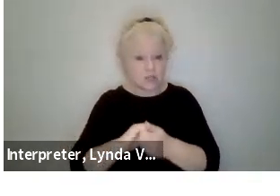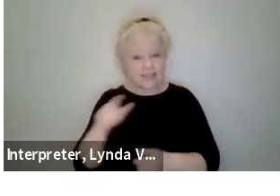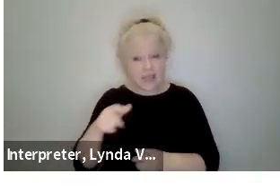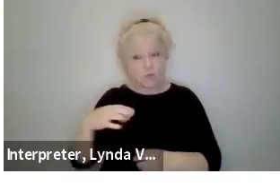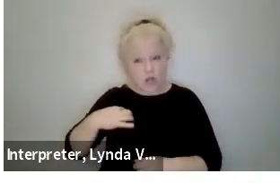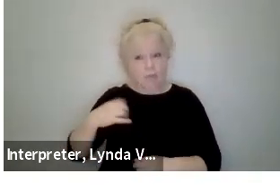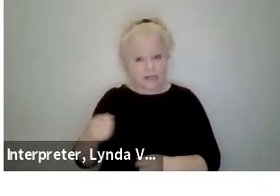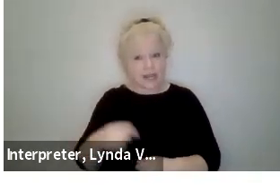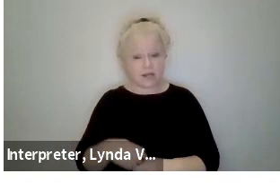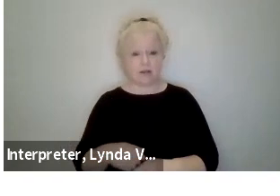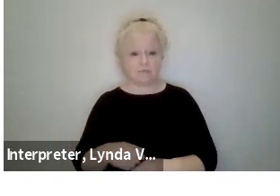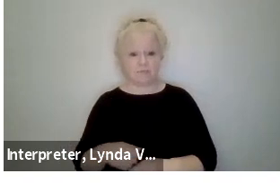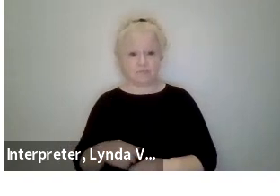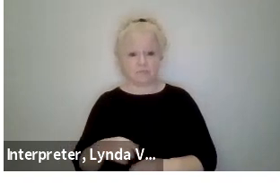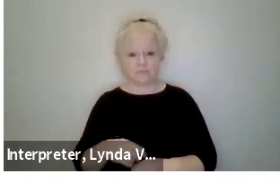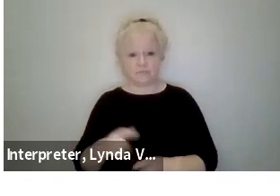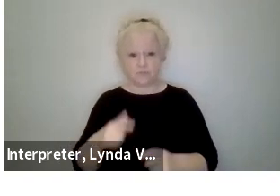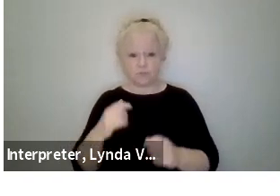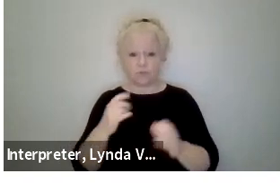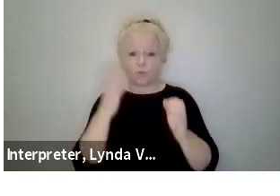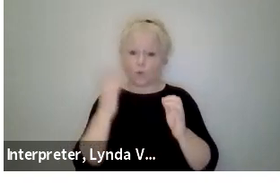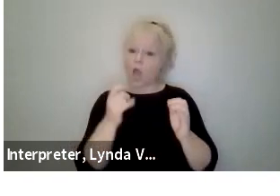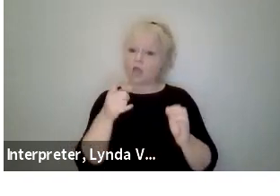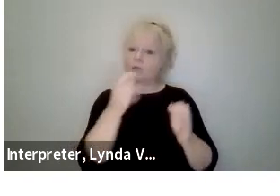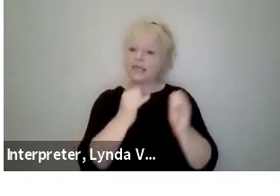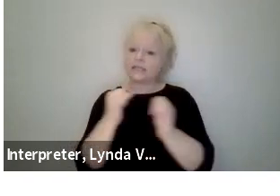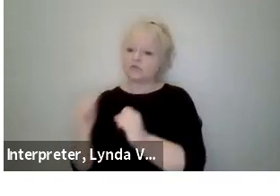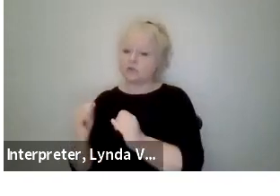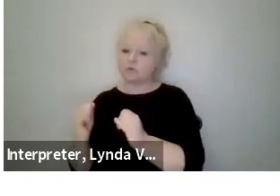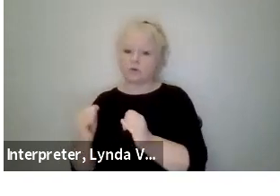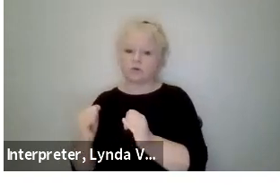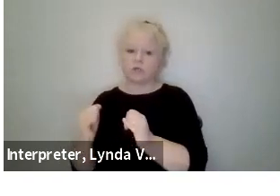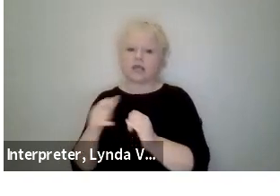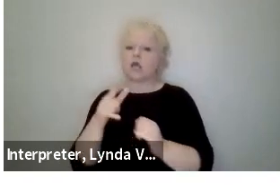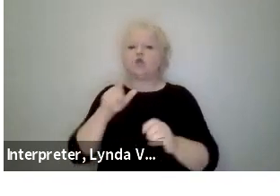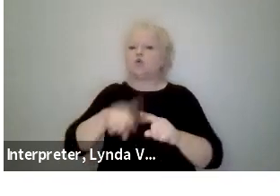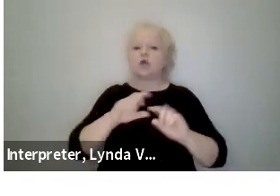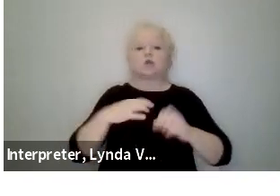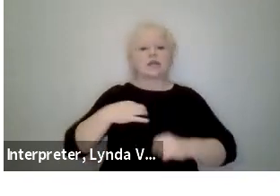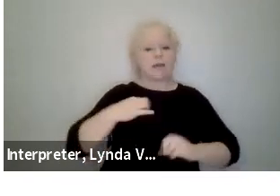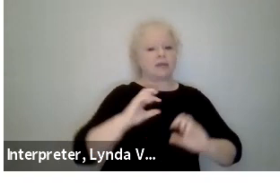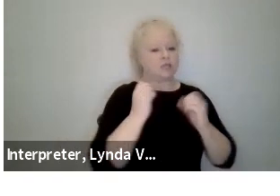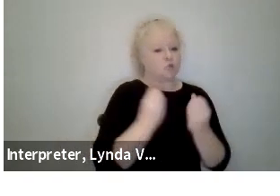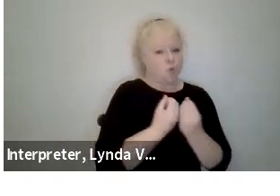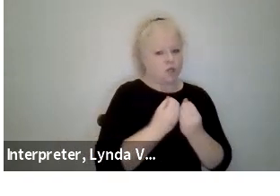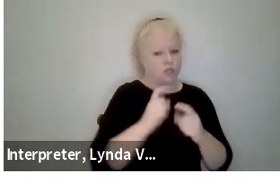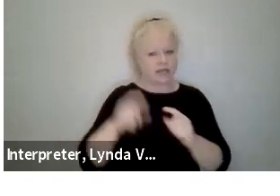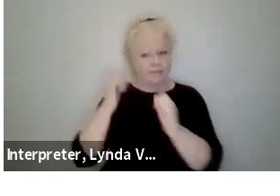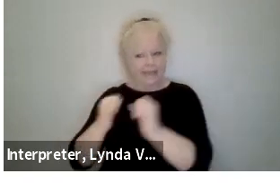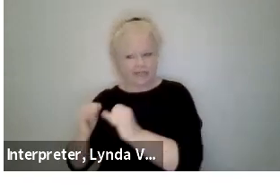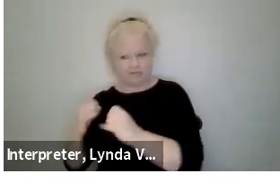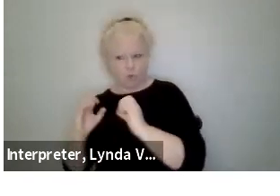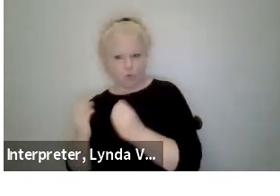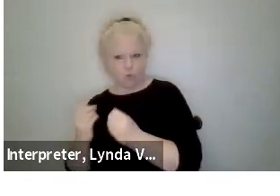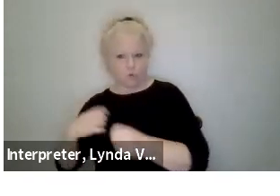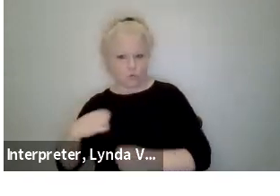nominated Tyler as an individual. It couldn't be an organizational type of nomination, but that